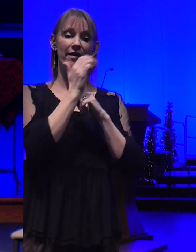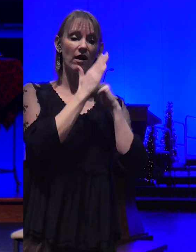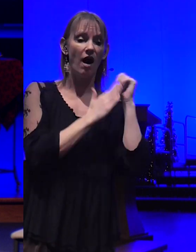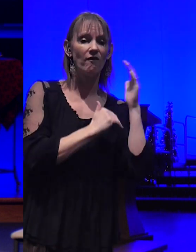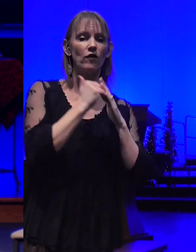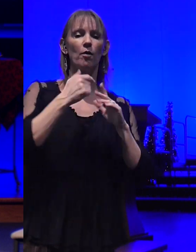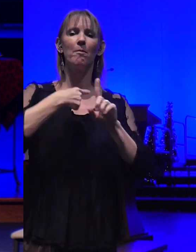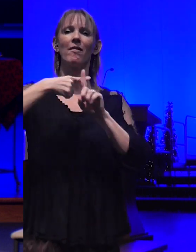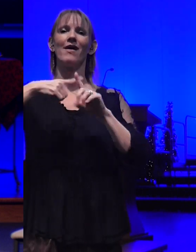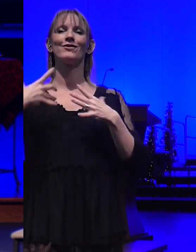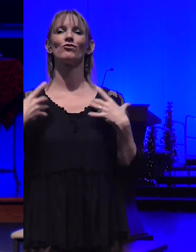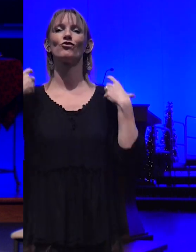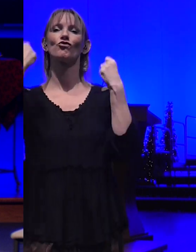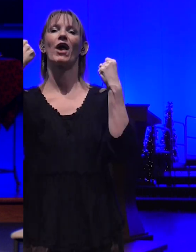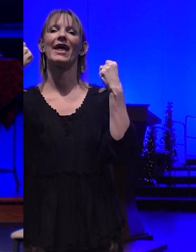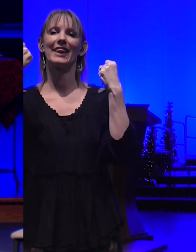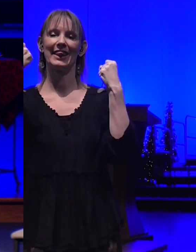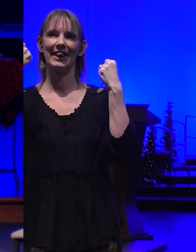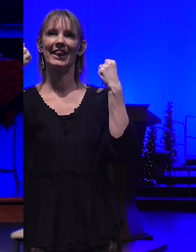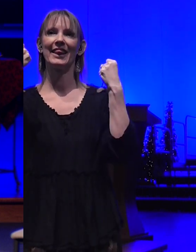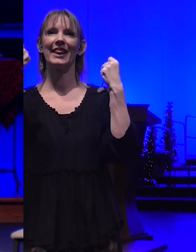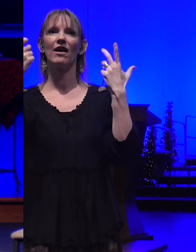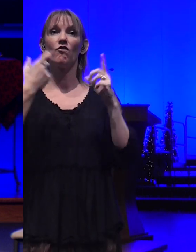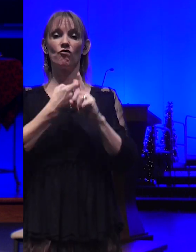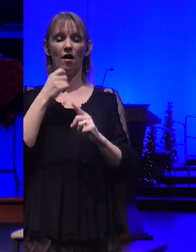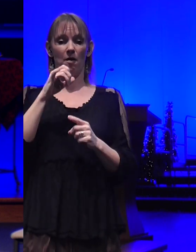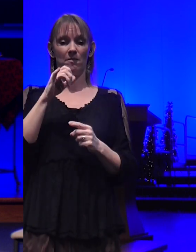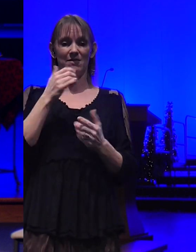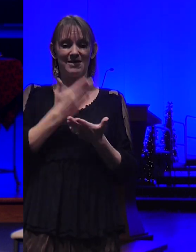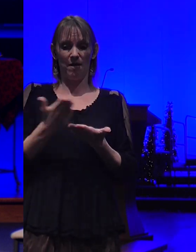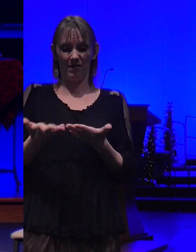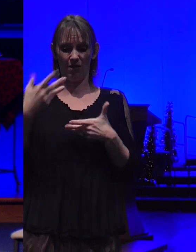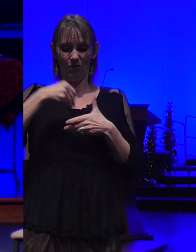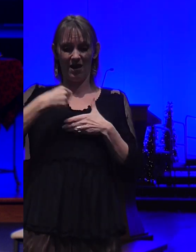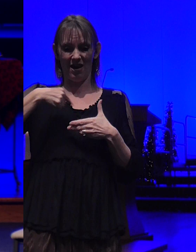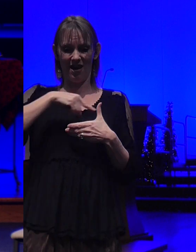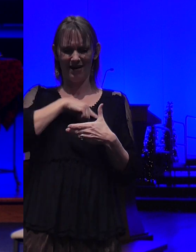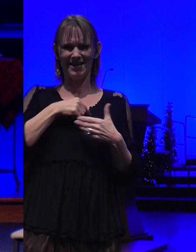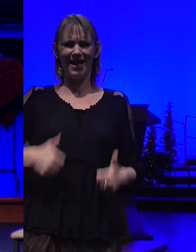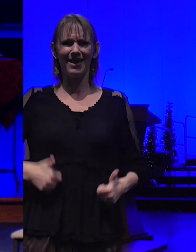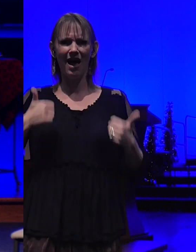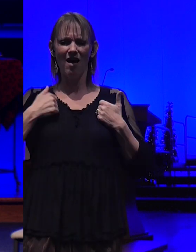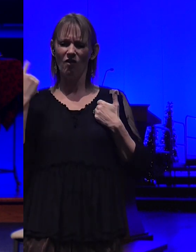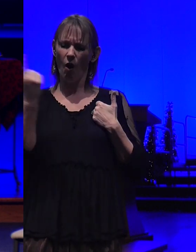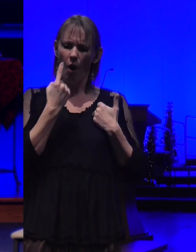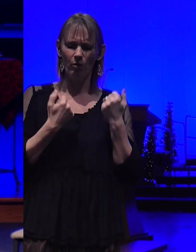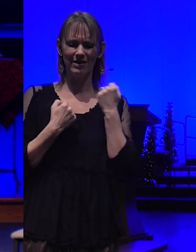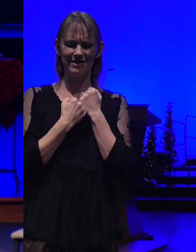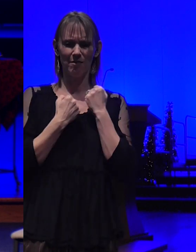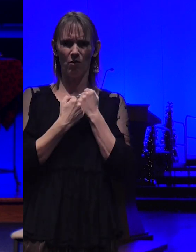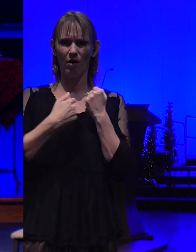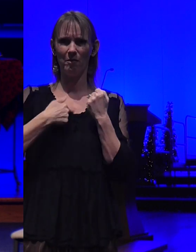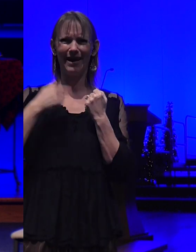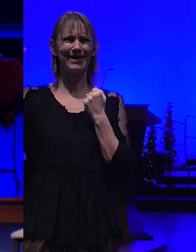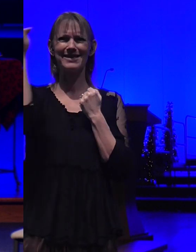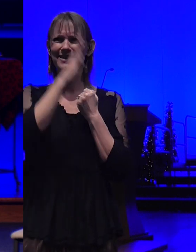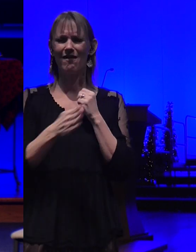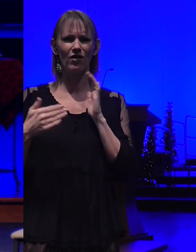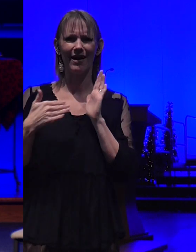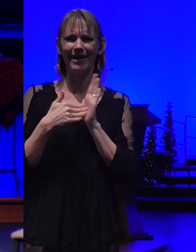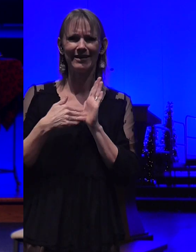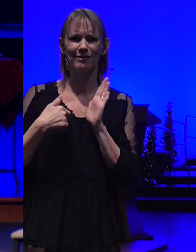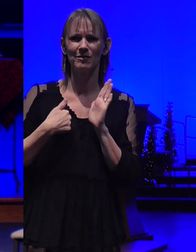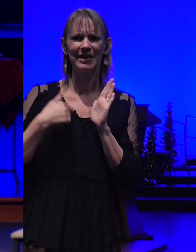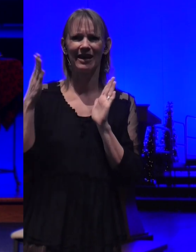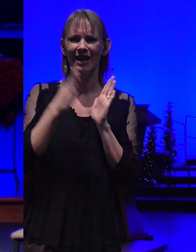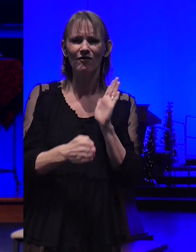great strength. Born of that something that life is always for me and never against me. There's a